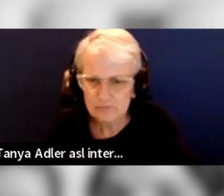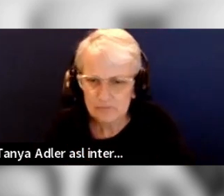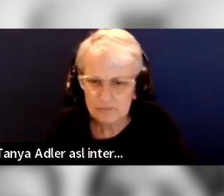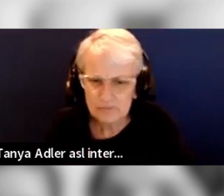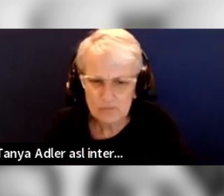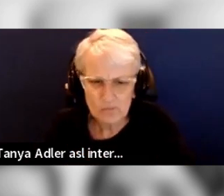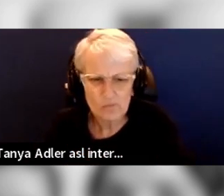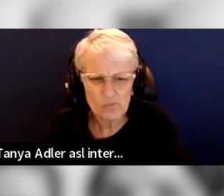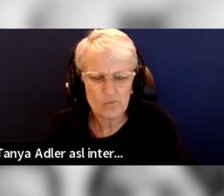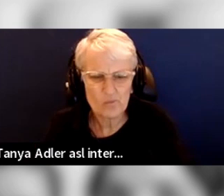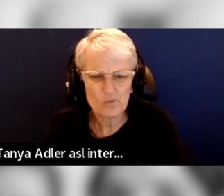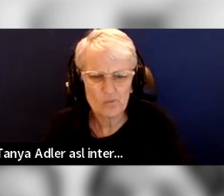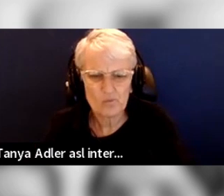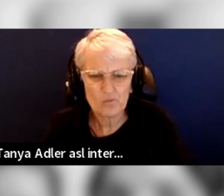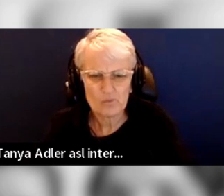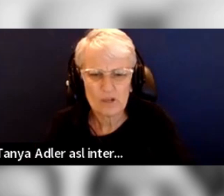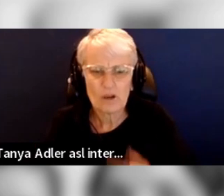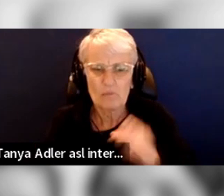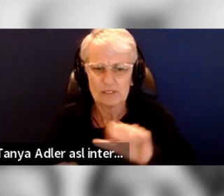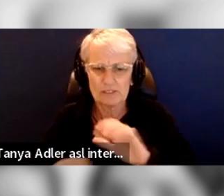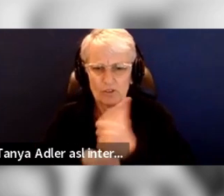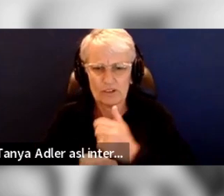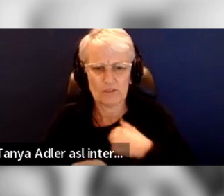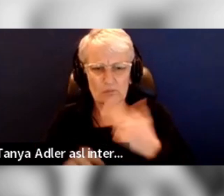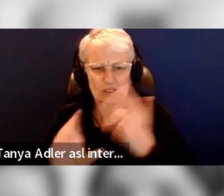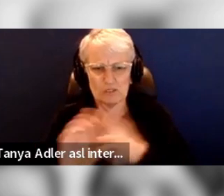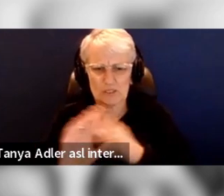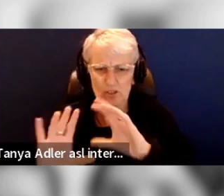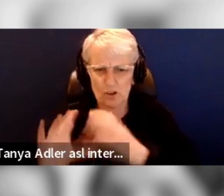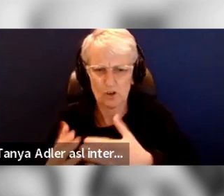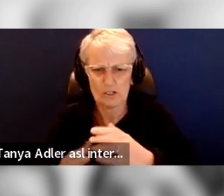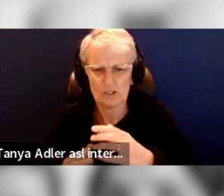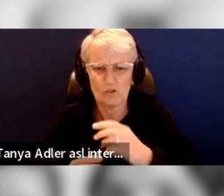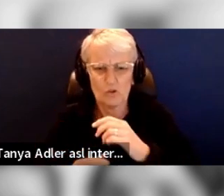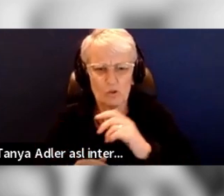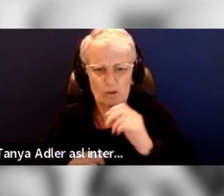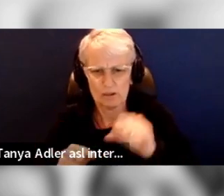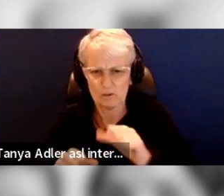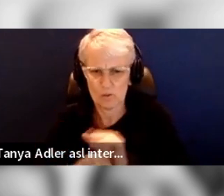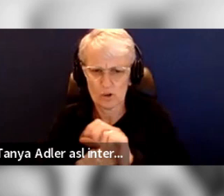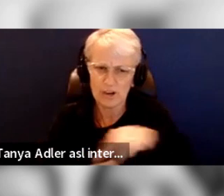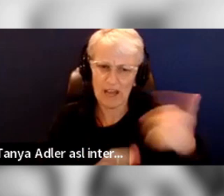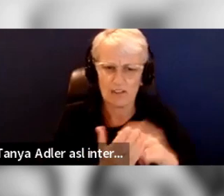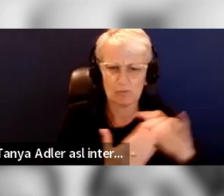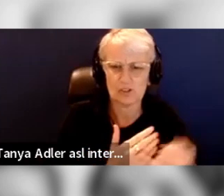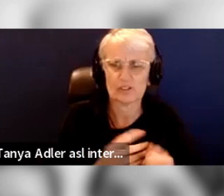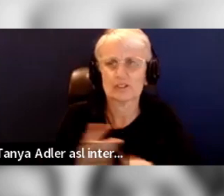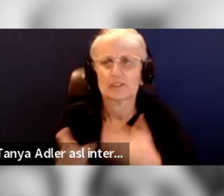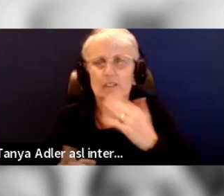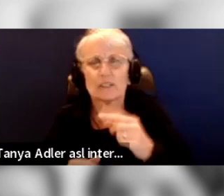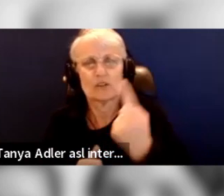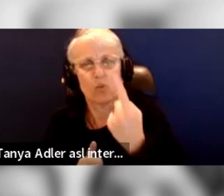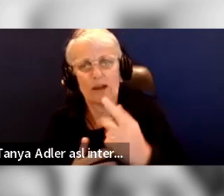participating in the cohort as well? Or else No. can they work on other projects? That's a good question No. too. You need one